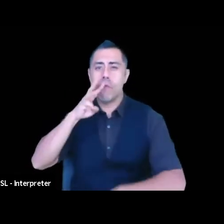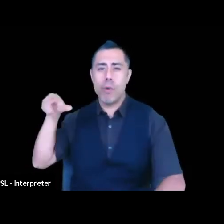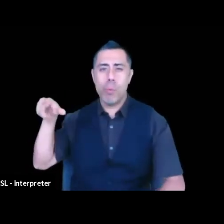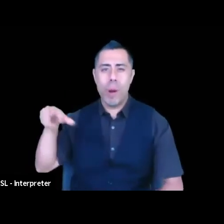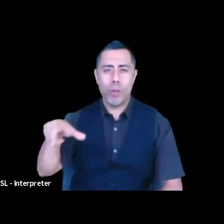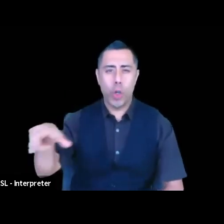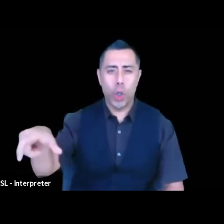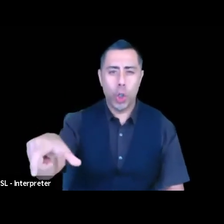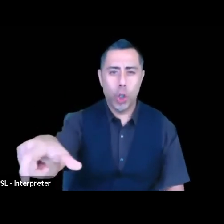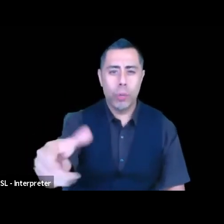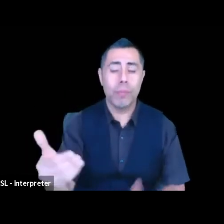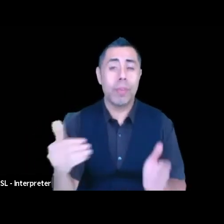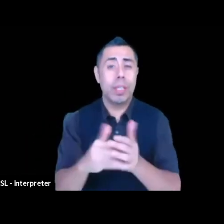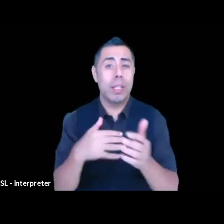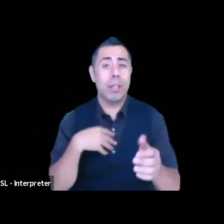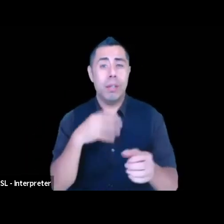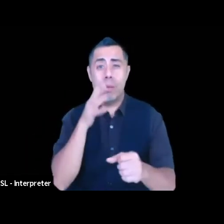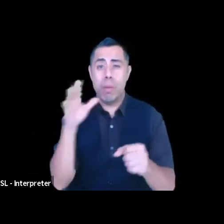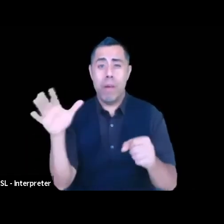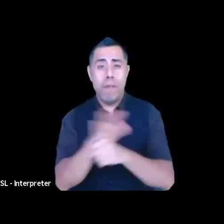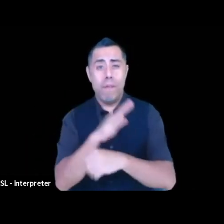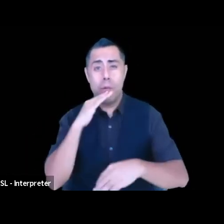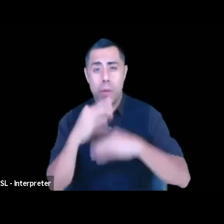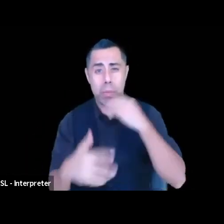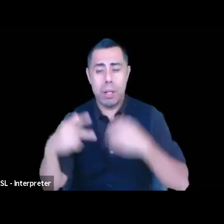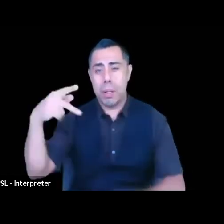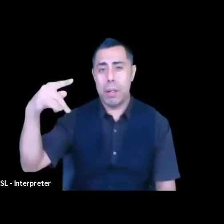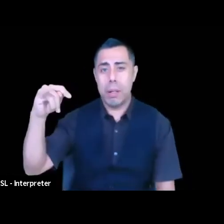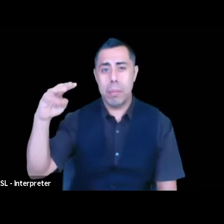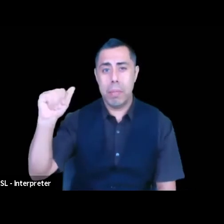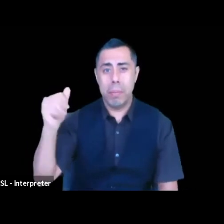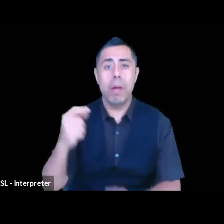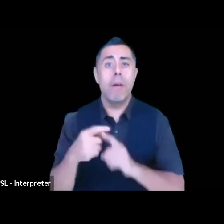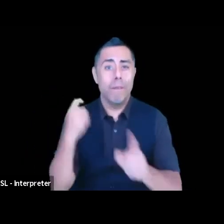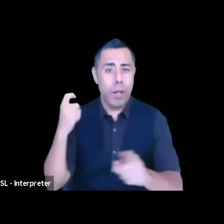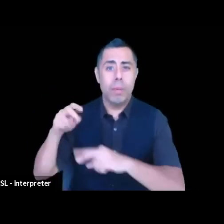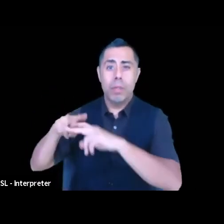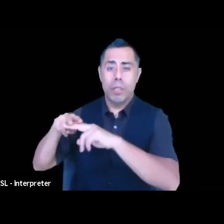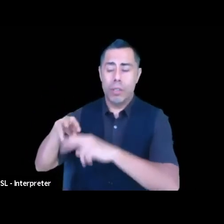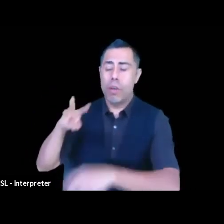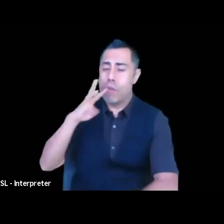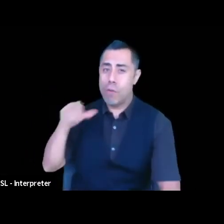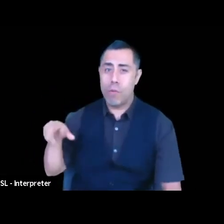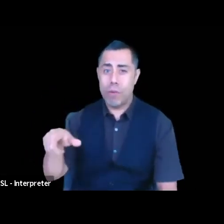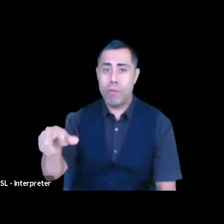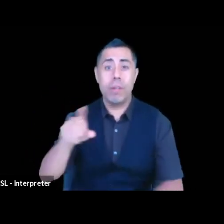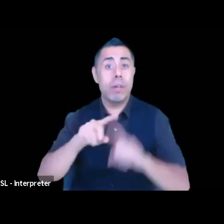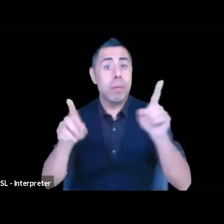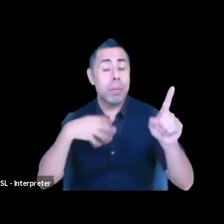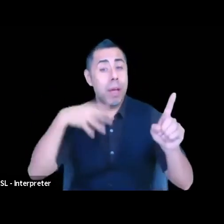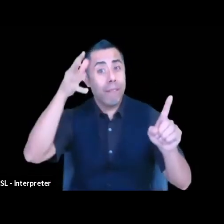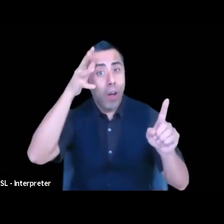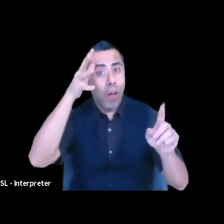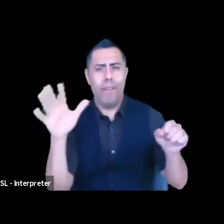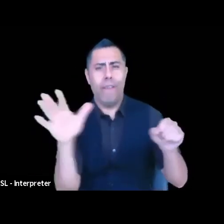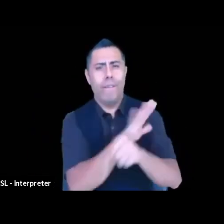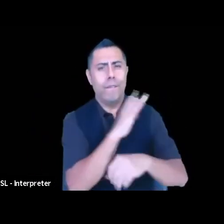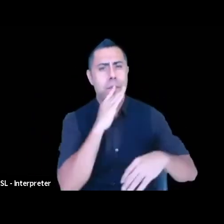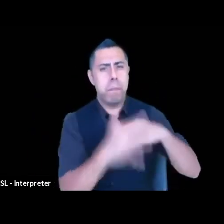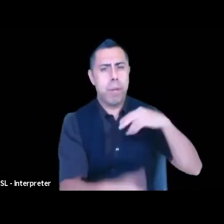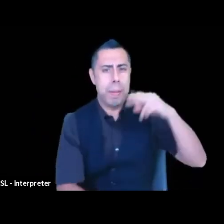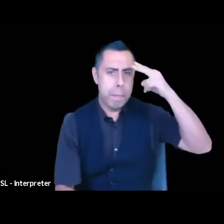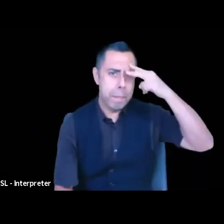My mother is full-blooded Pima from Salt River. However, my father is full-blooded Mexican. And so we moved out